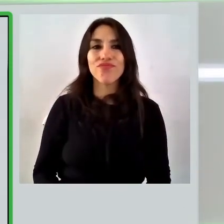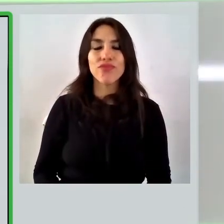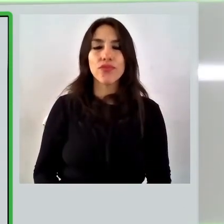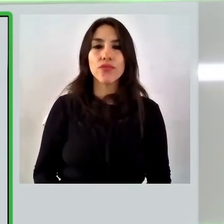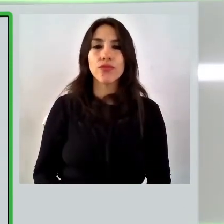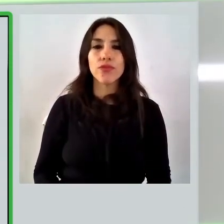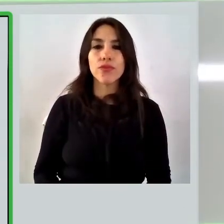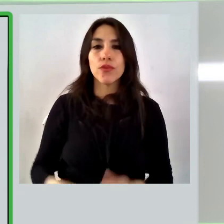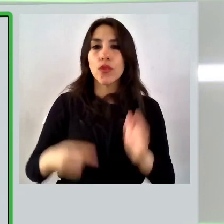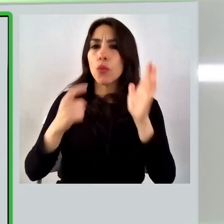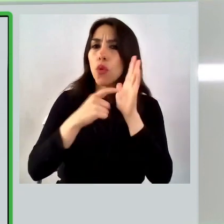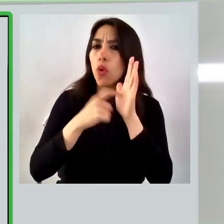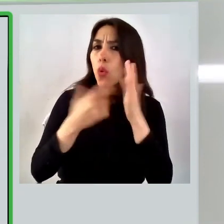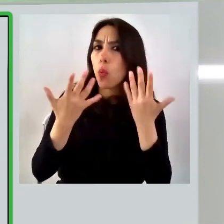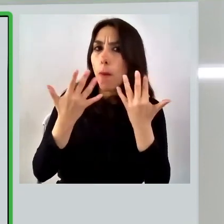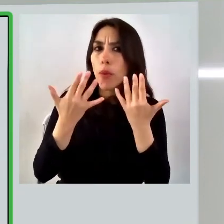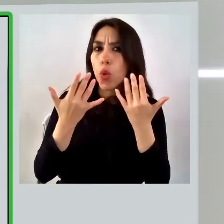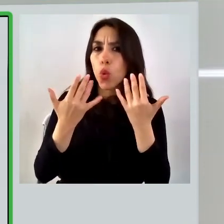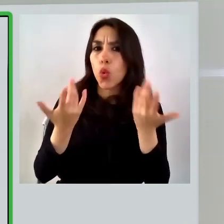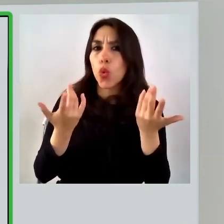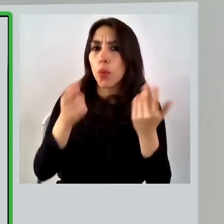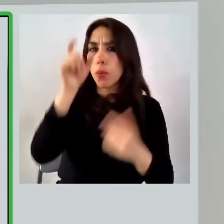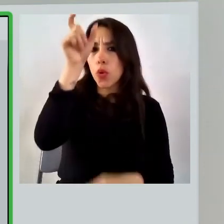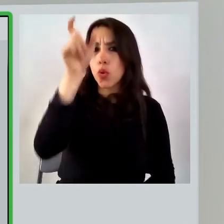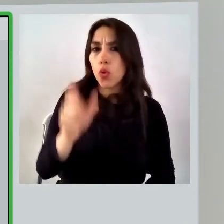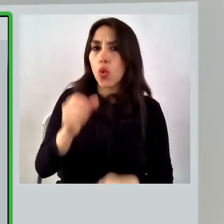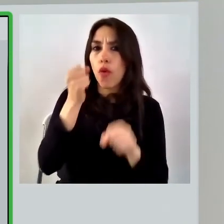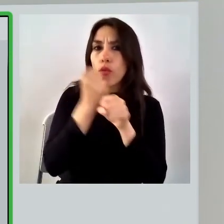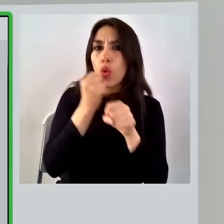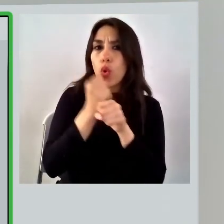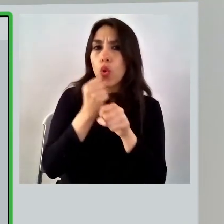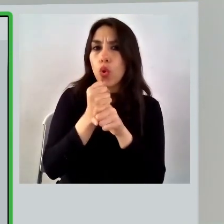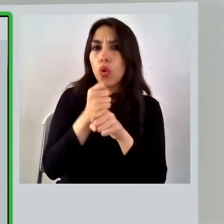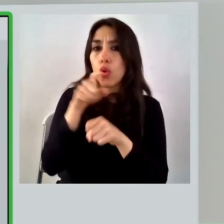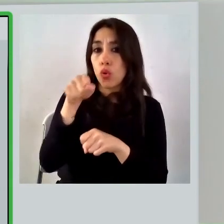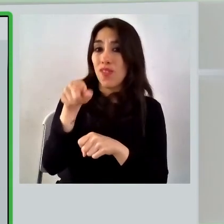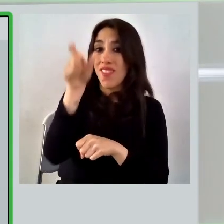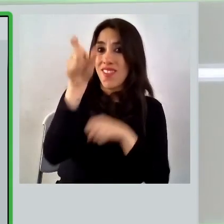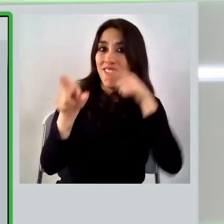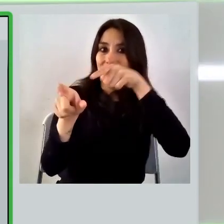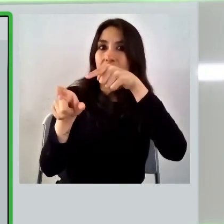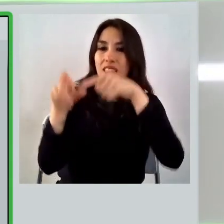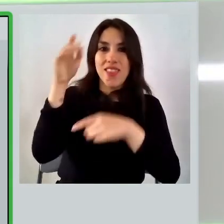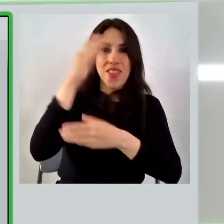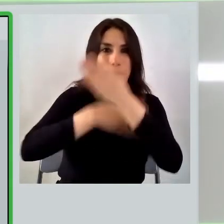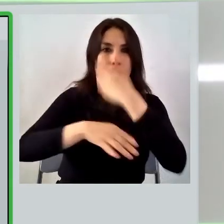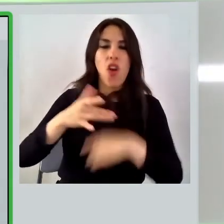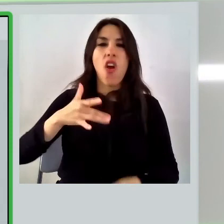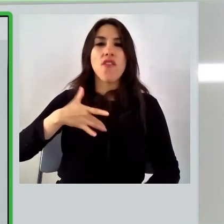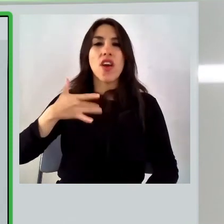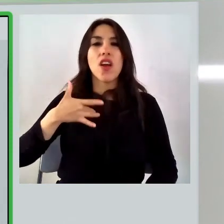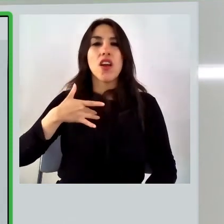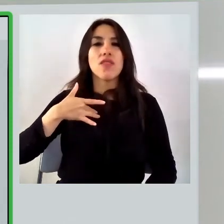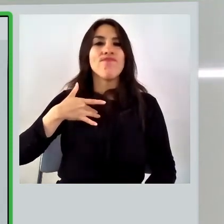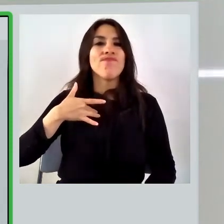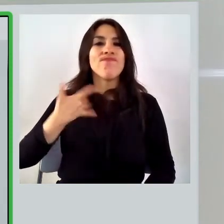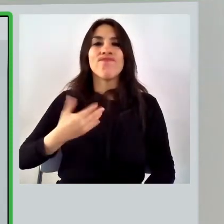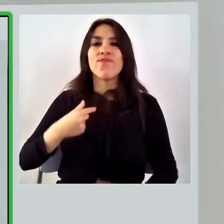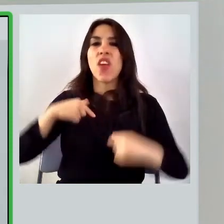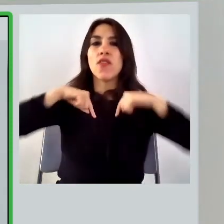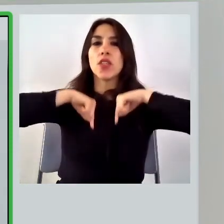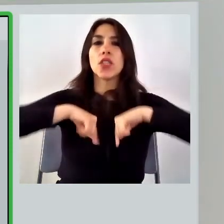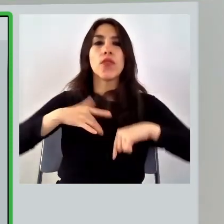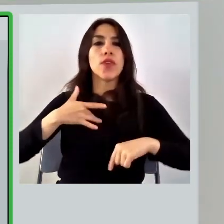feel excluded. Next slide. And now you may be wondering why. Why do employees